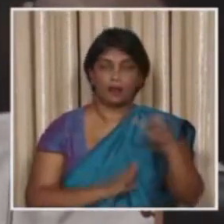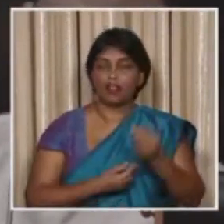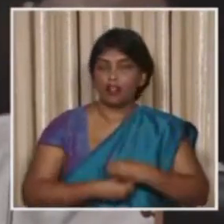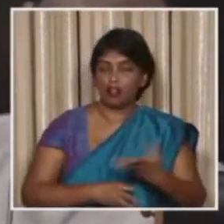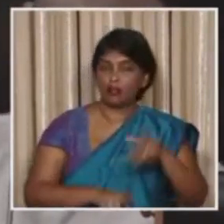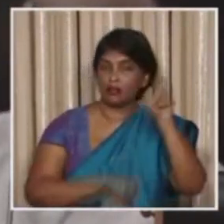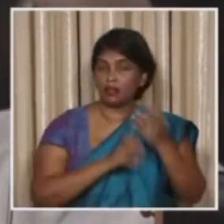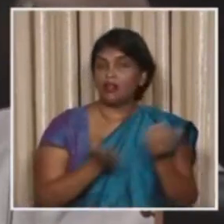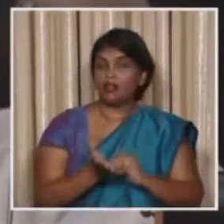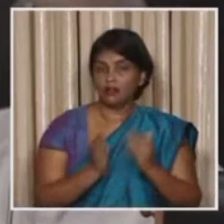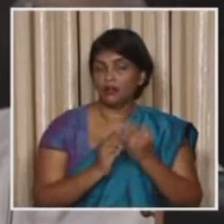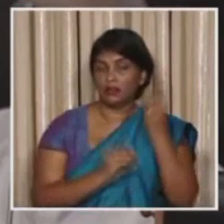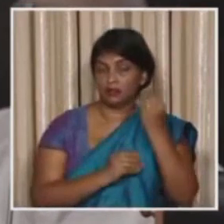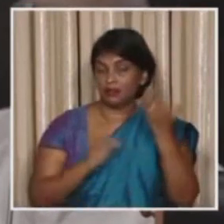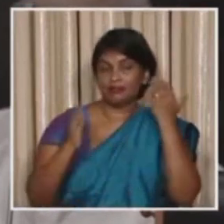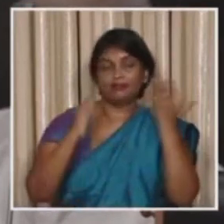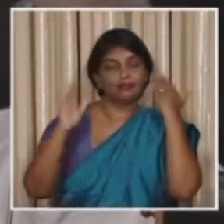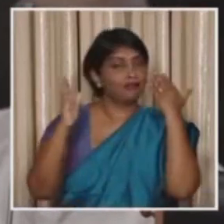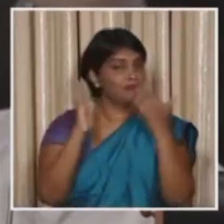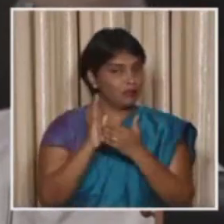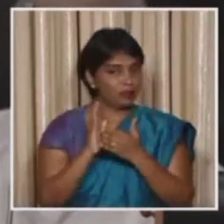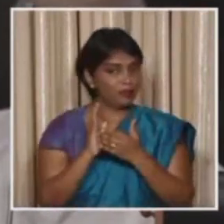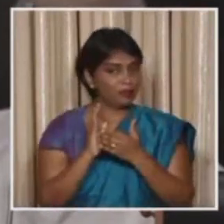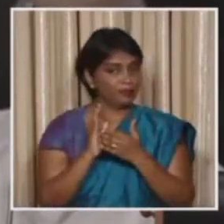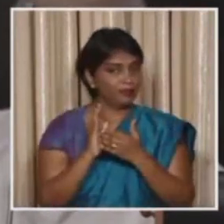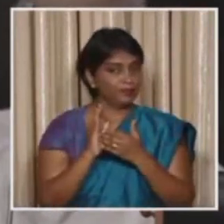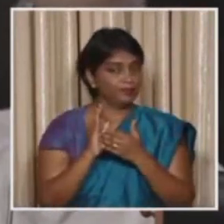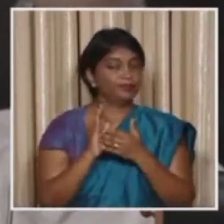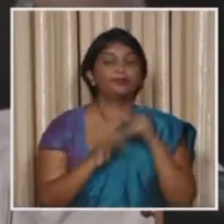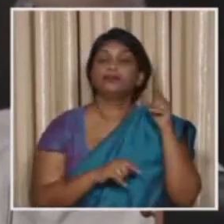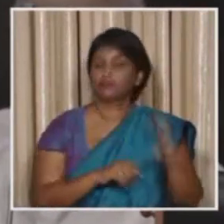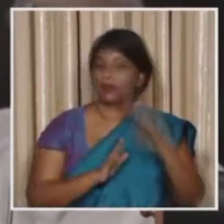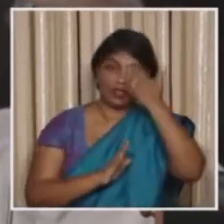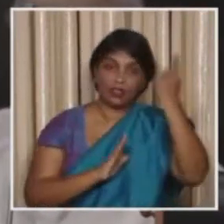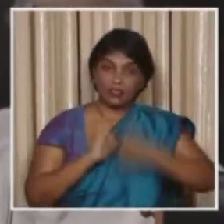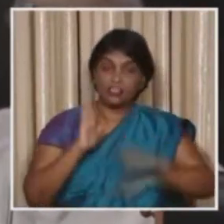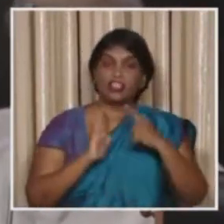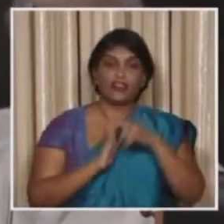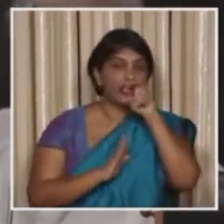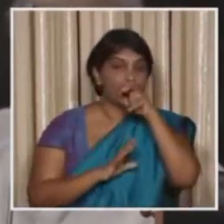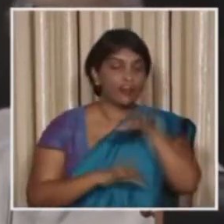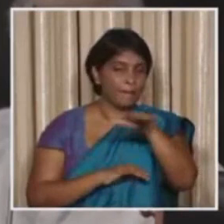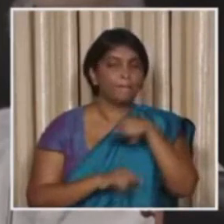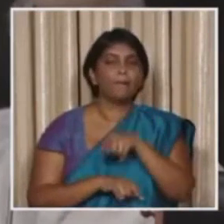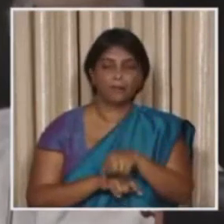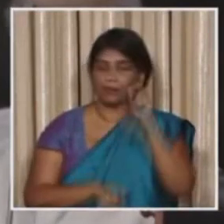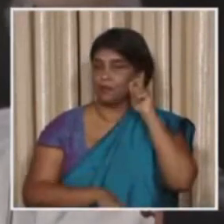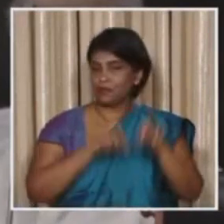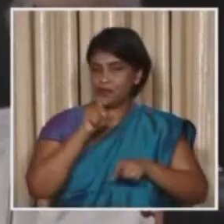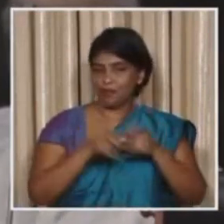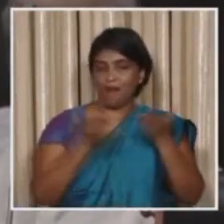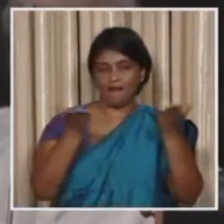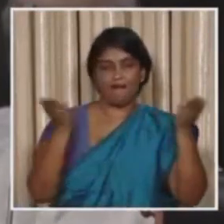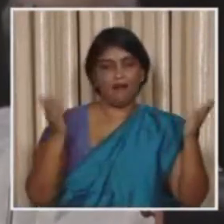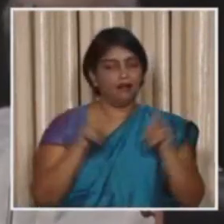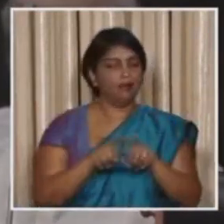in the Northern Province, resettlement IDP remains only in Jaffna and Kilinochi district. In Jaffna, there are 15 welfare